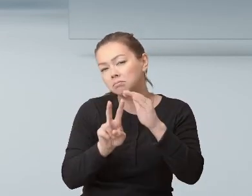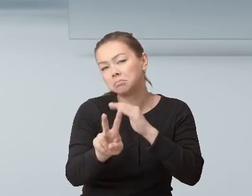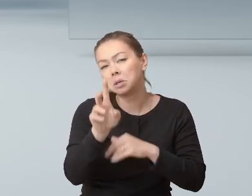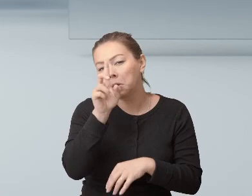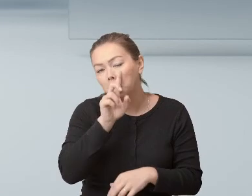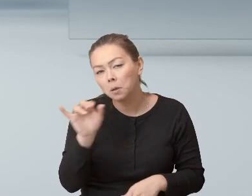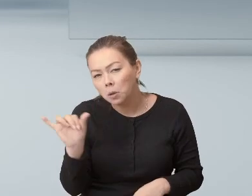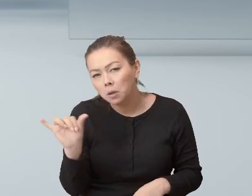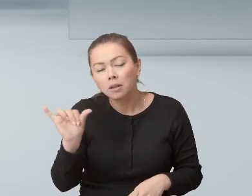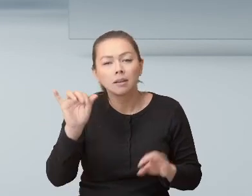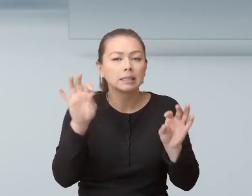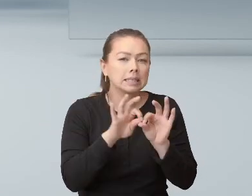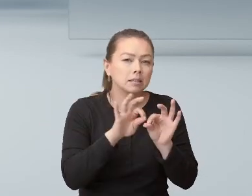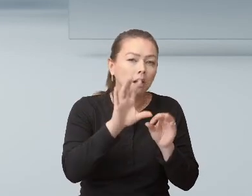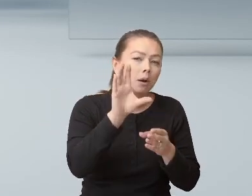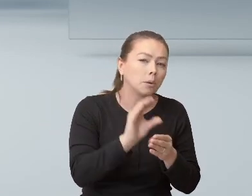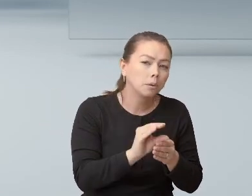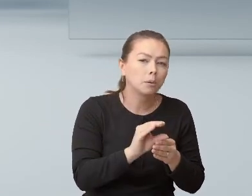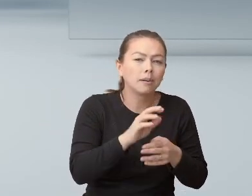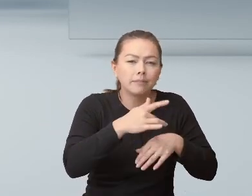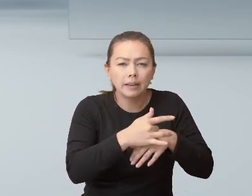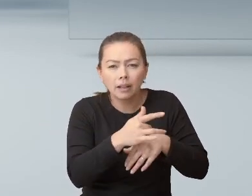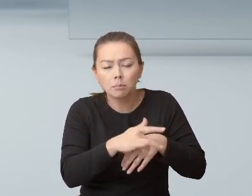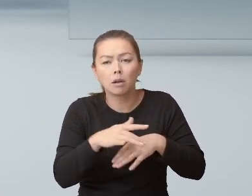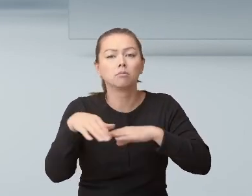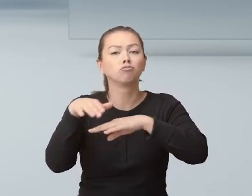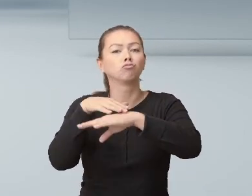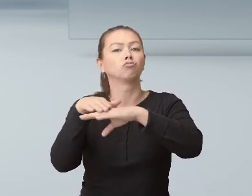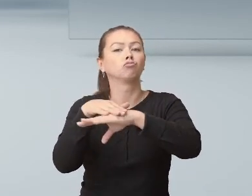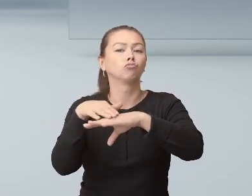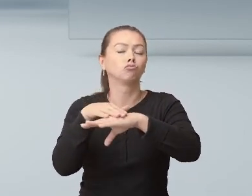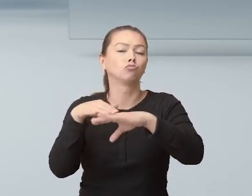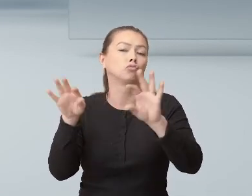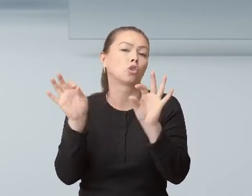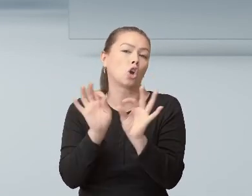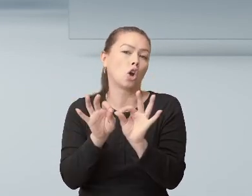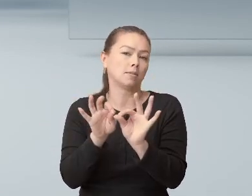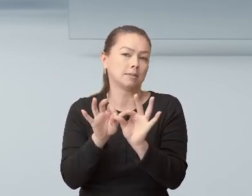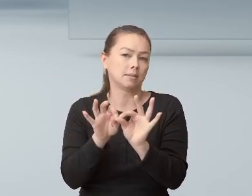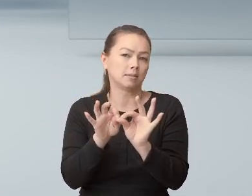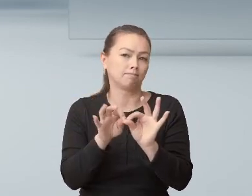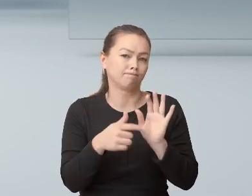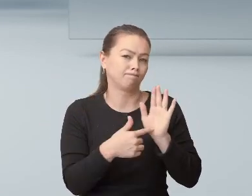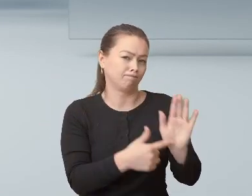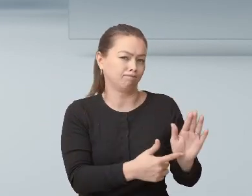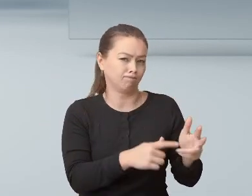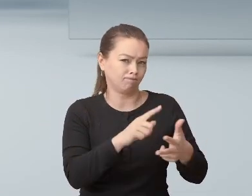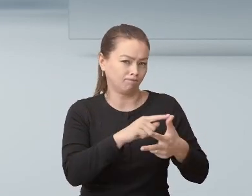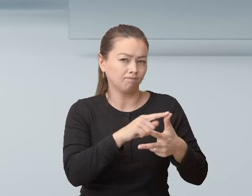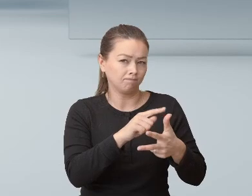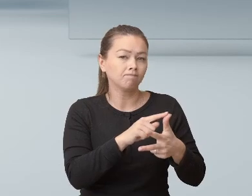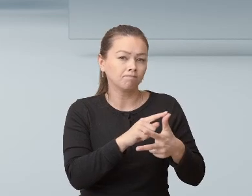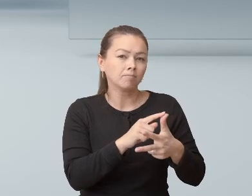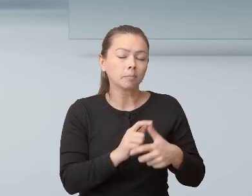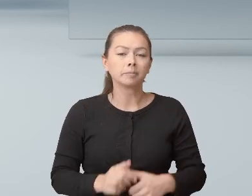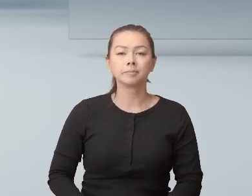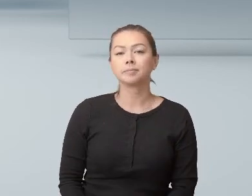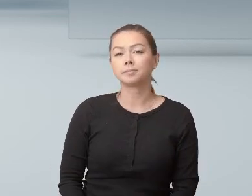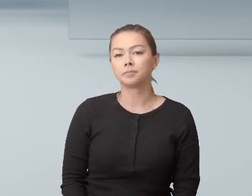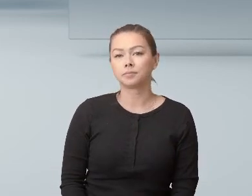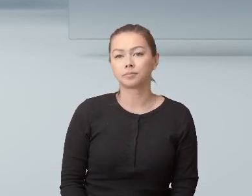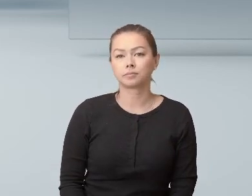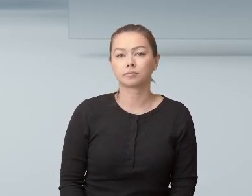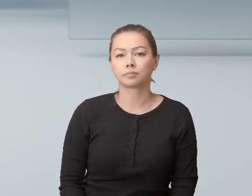discounts are available, and here's kind of a high-level cost of what the services cost might be to move. Yeah,